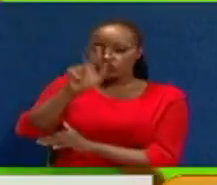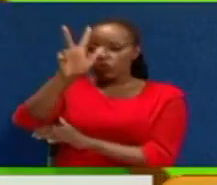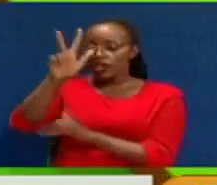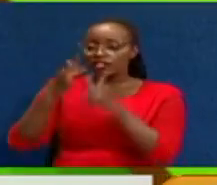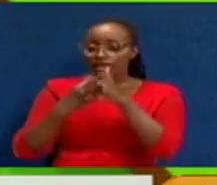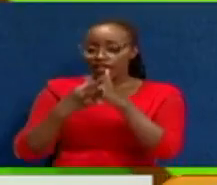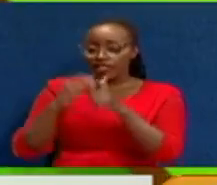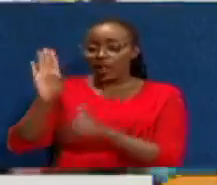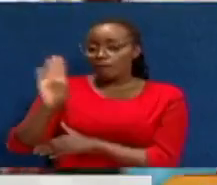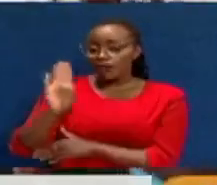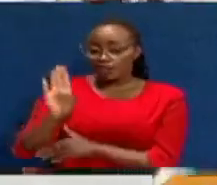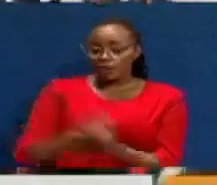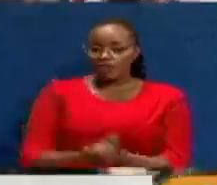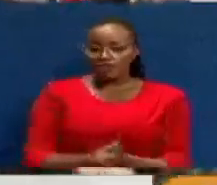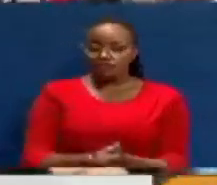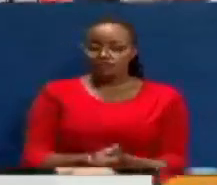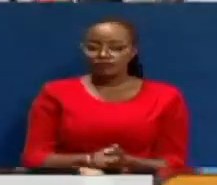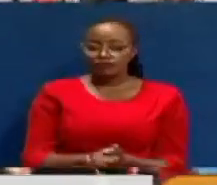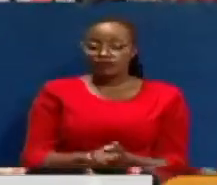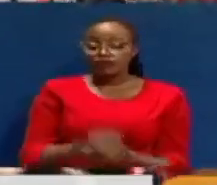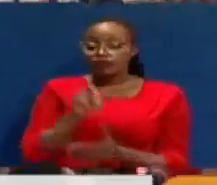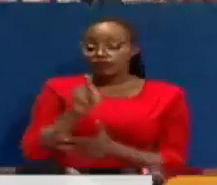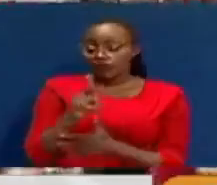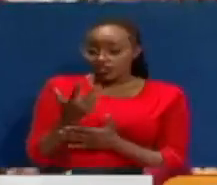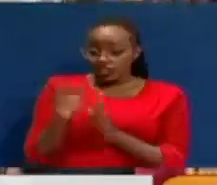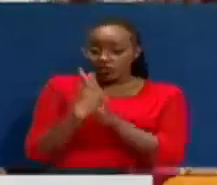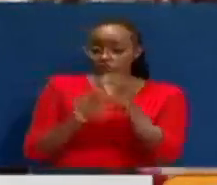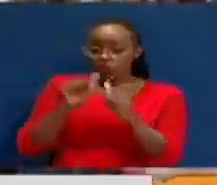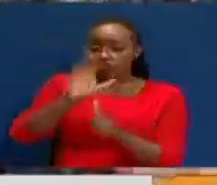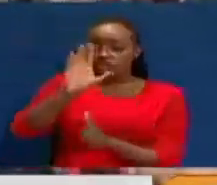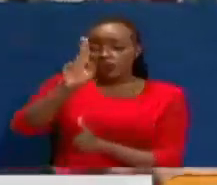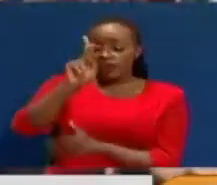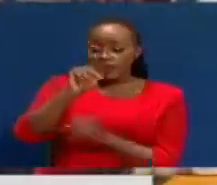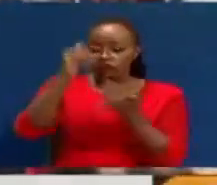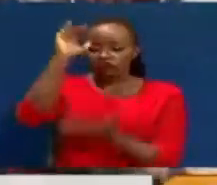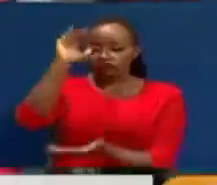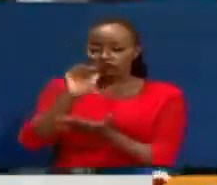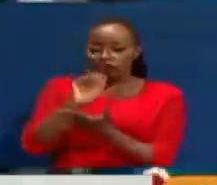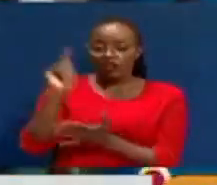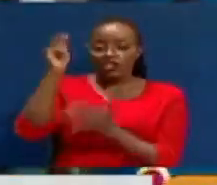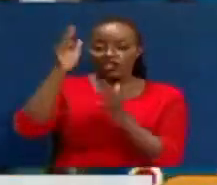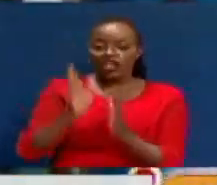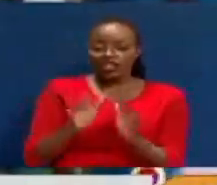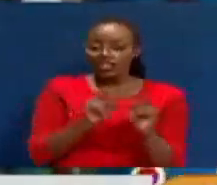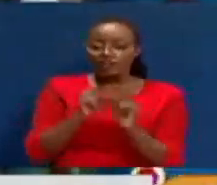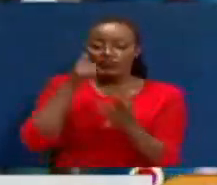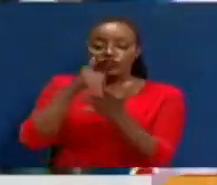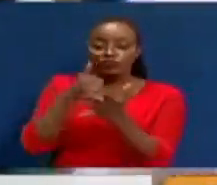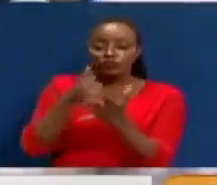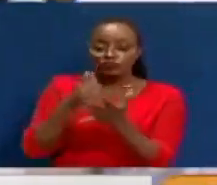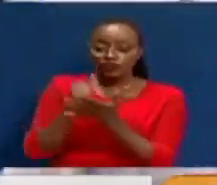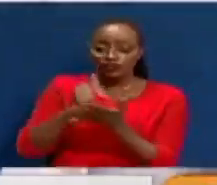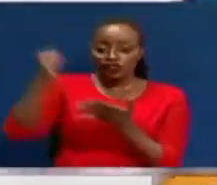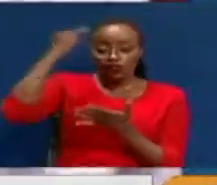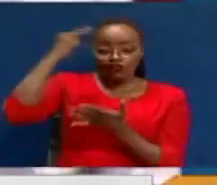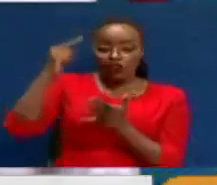38 billion Kenya shillings. Part of the measures then placed by CBK to ease the burden off of Kenyans also included the suspension